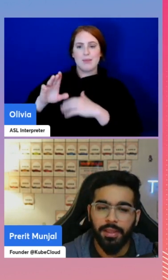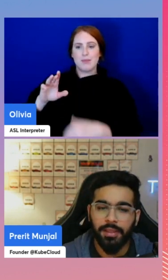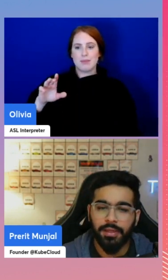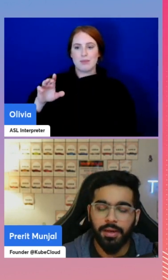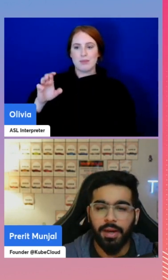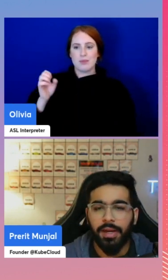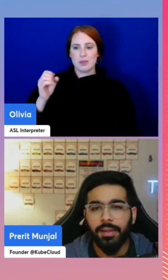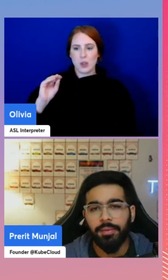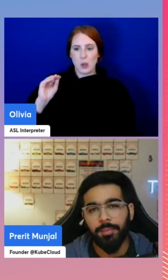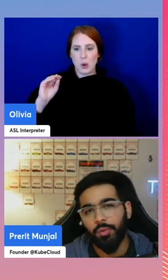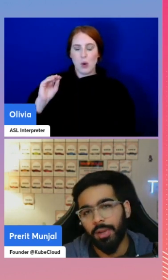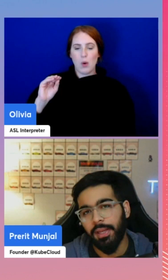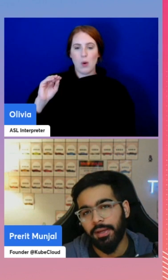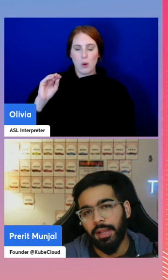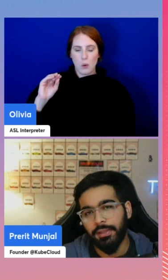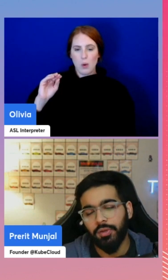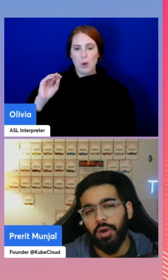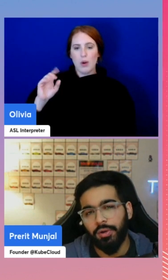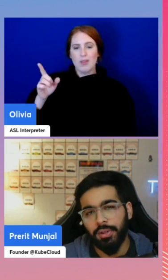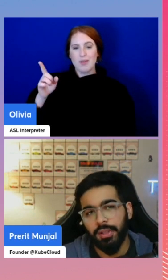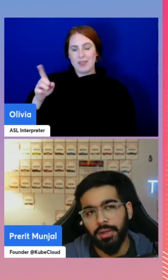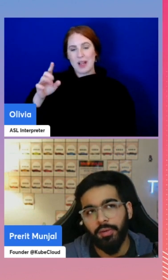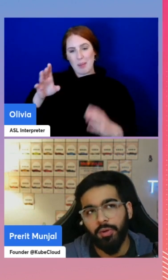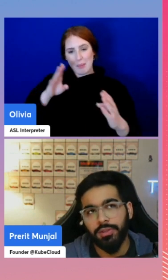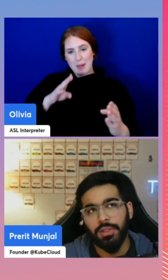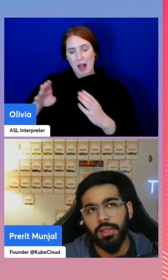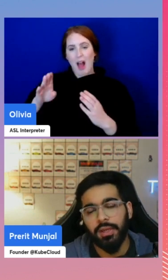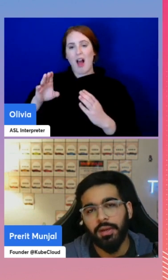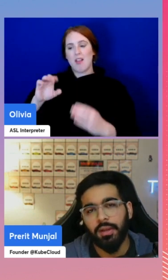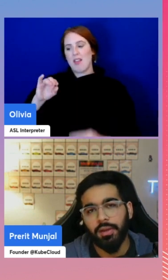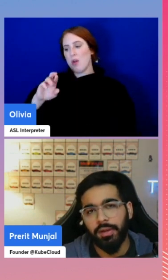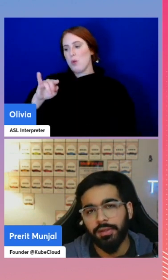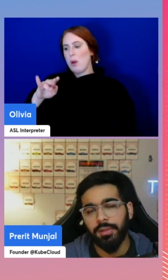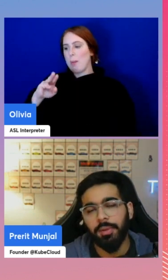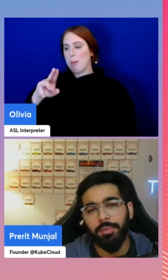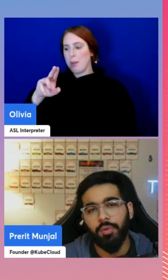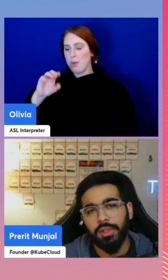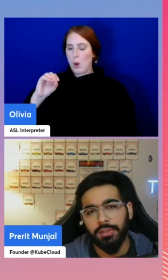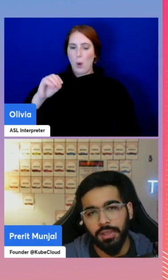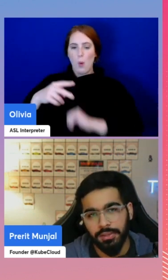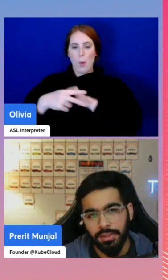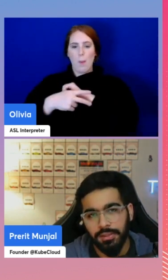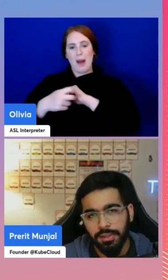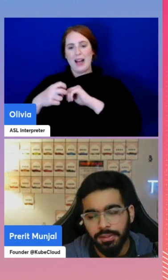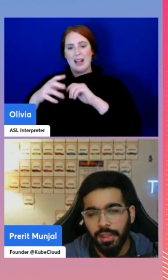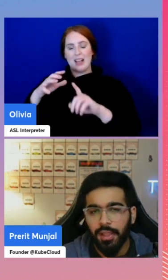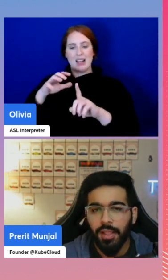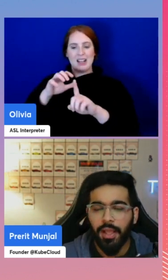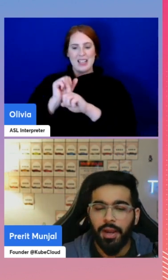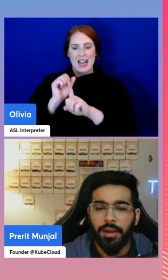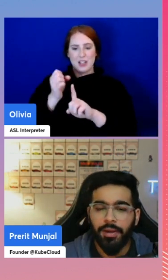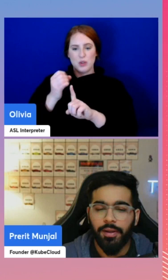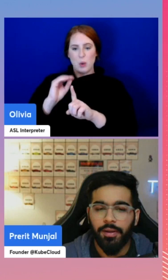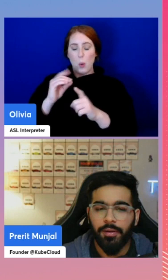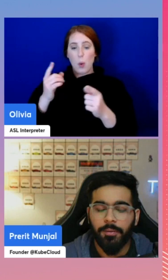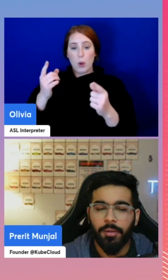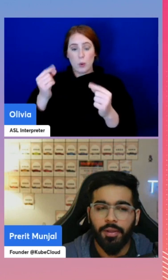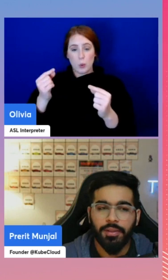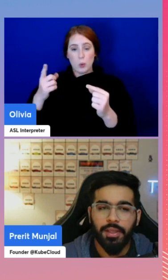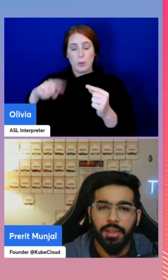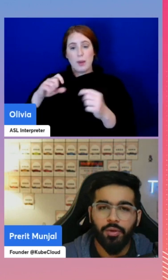and they tried crypto mining attacks. So how they did was they created some compute engine instances,